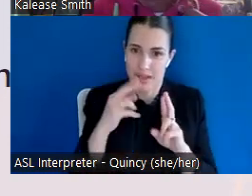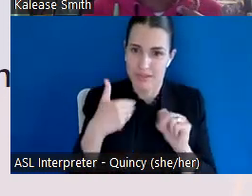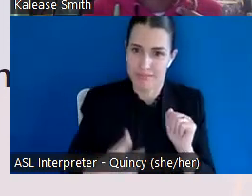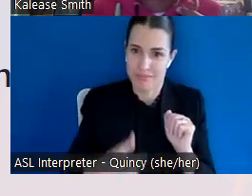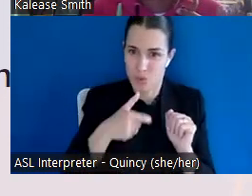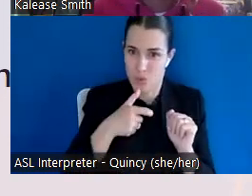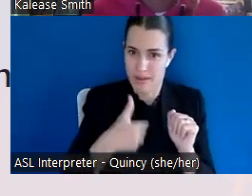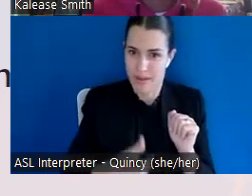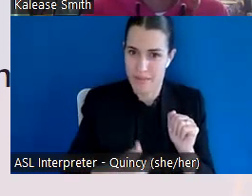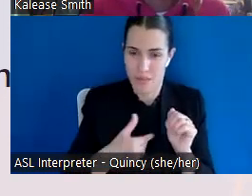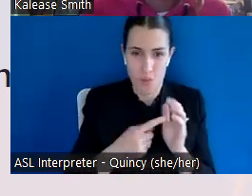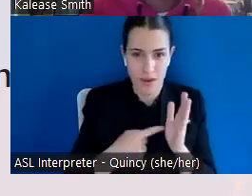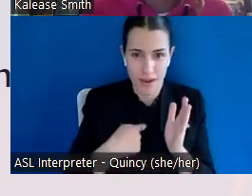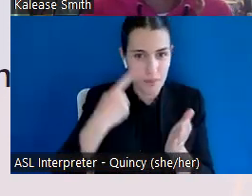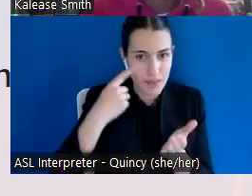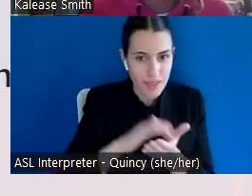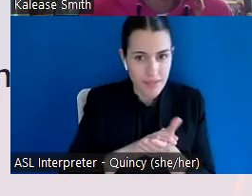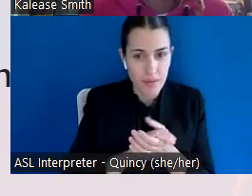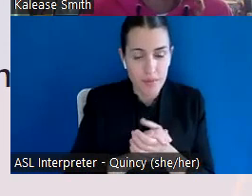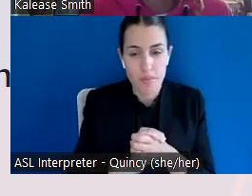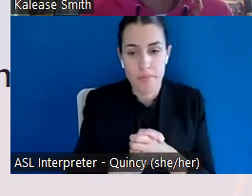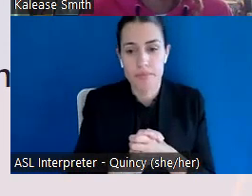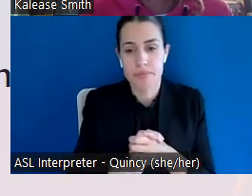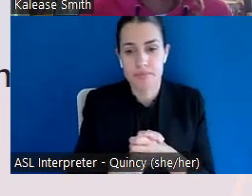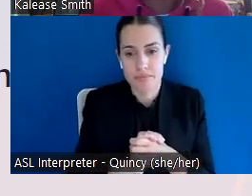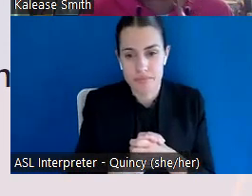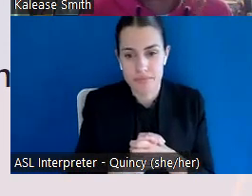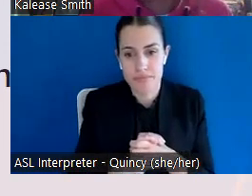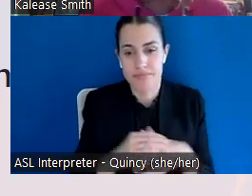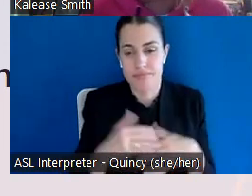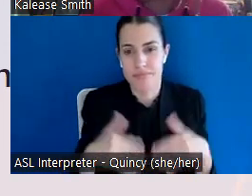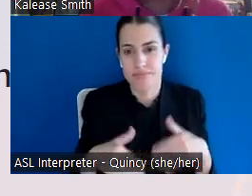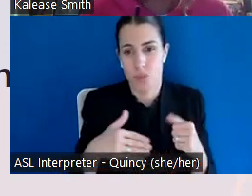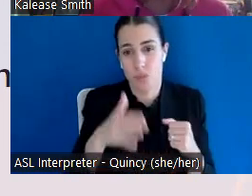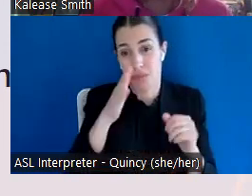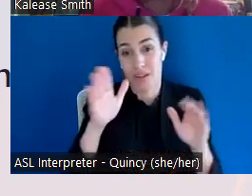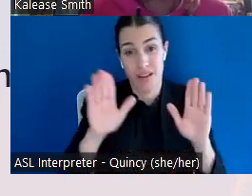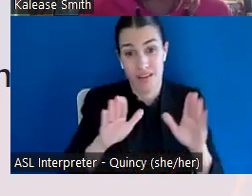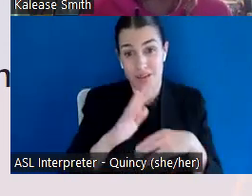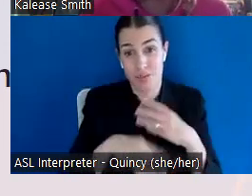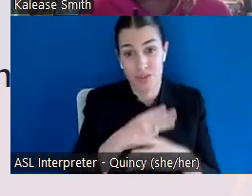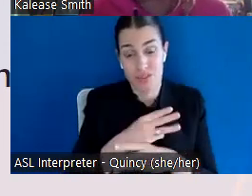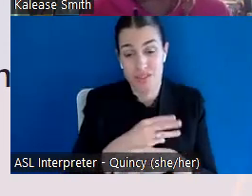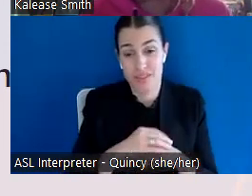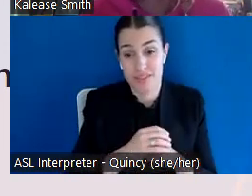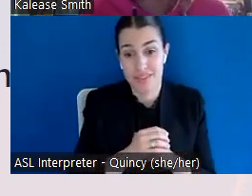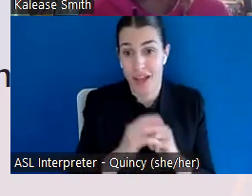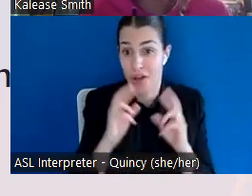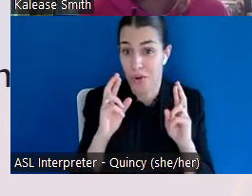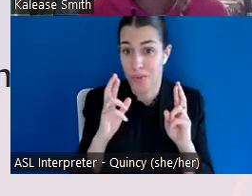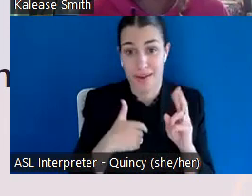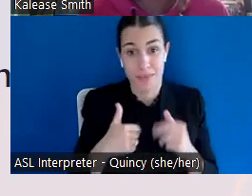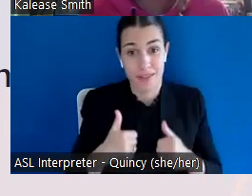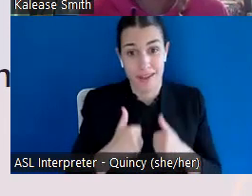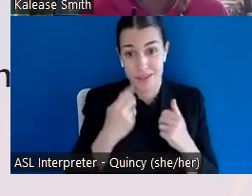and what I believe in. And I think that would just be an awesome world. I hope I'm still around one day to see